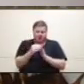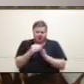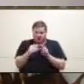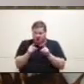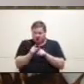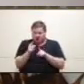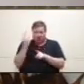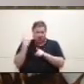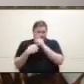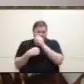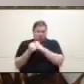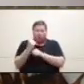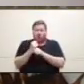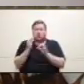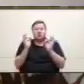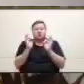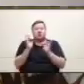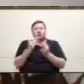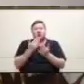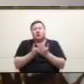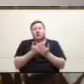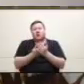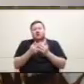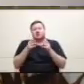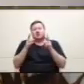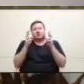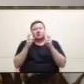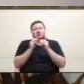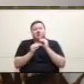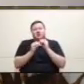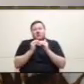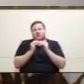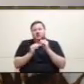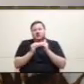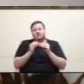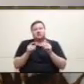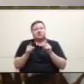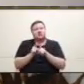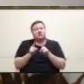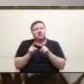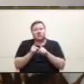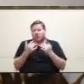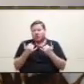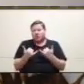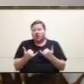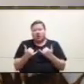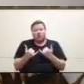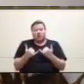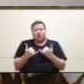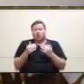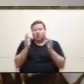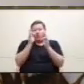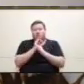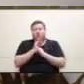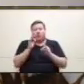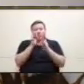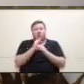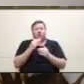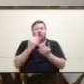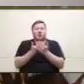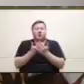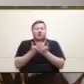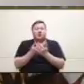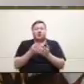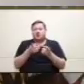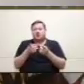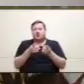you had no capacity to deal with this issue, and even now you don't have any capacity to deal